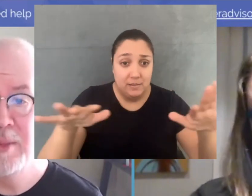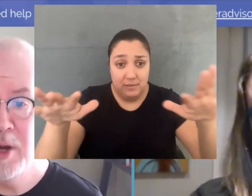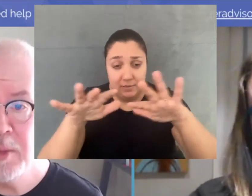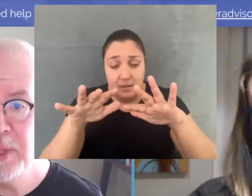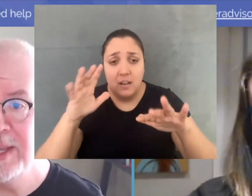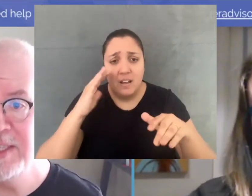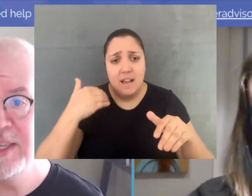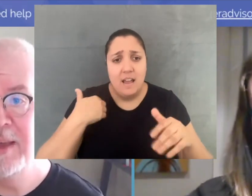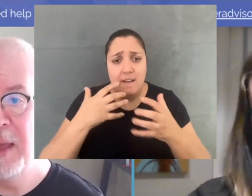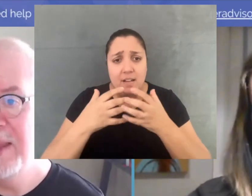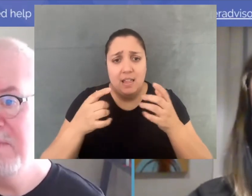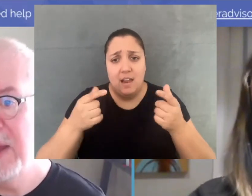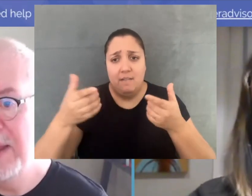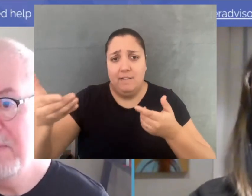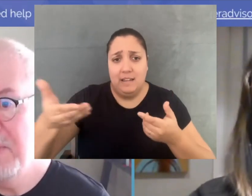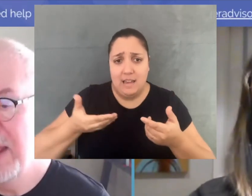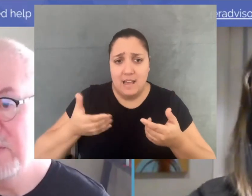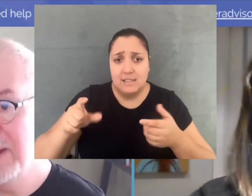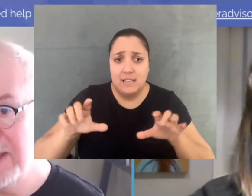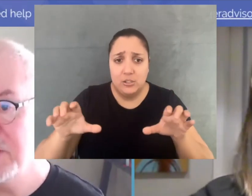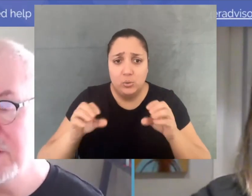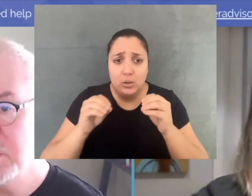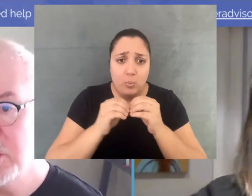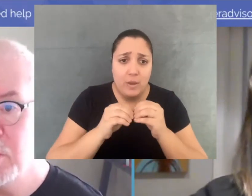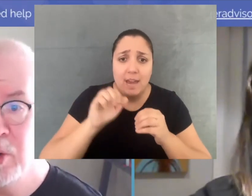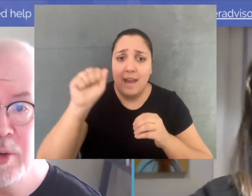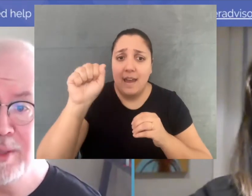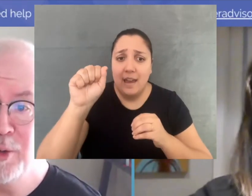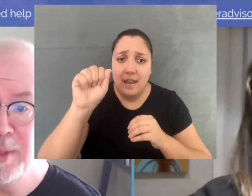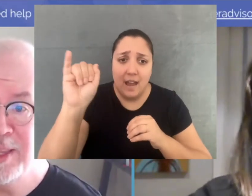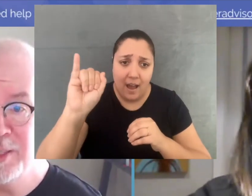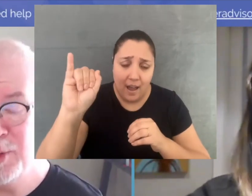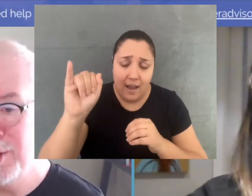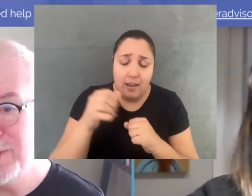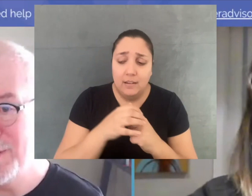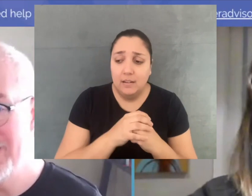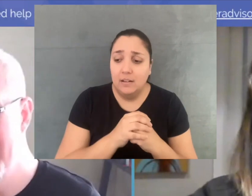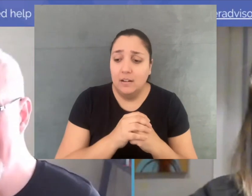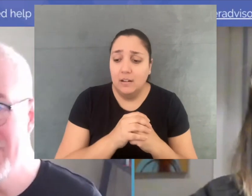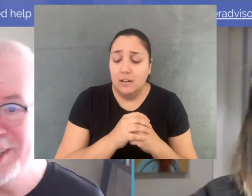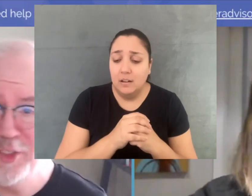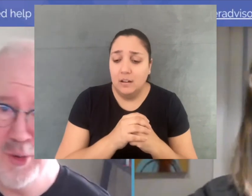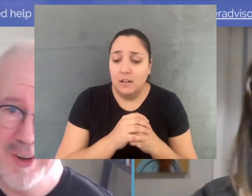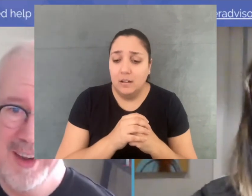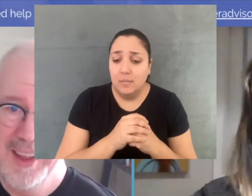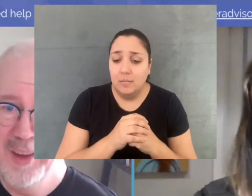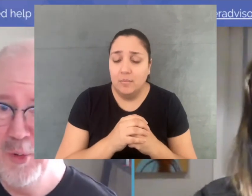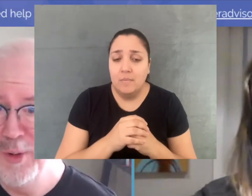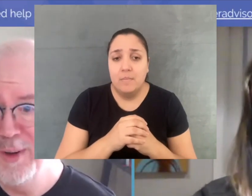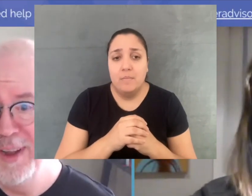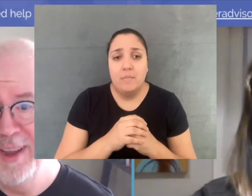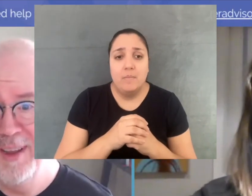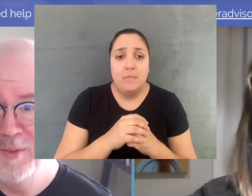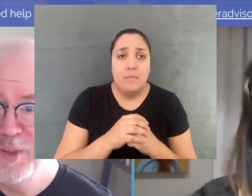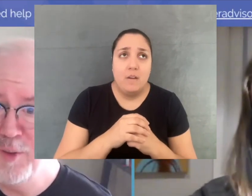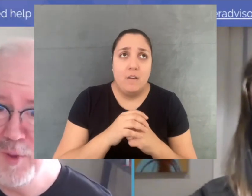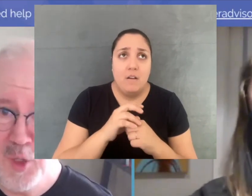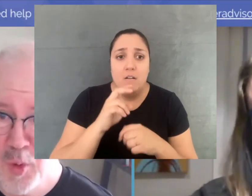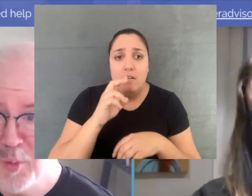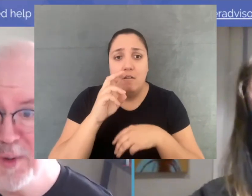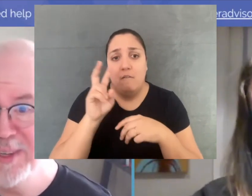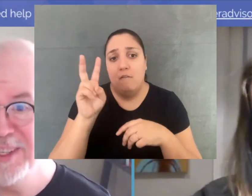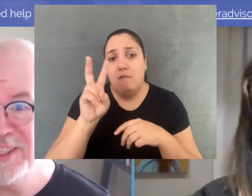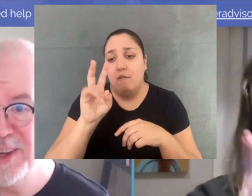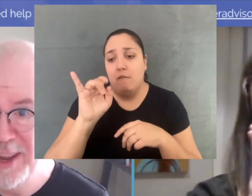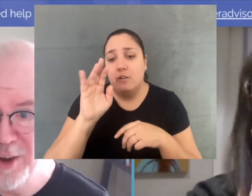innovation in the marketplace, I have a lot of guests on the show who are either doing things with artificial intelligence or